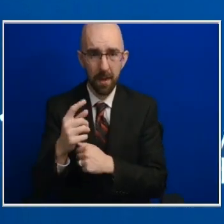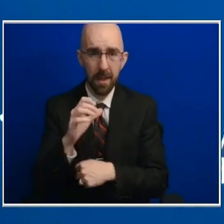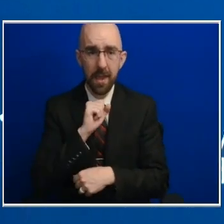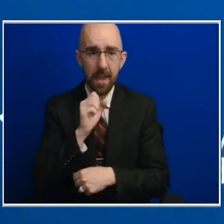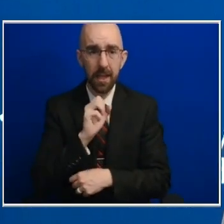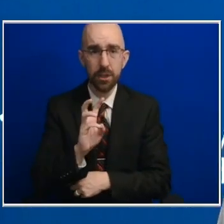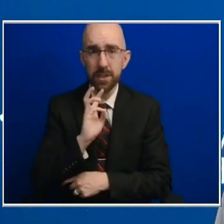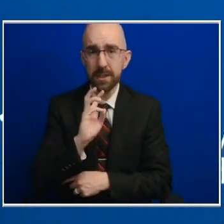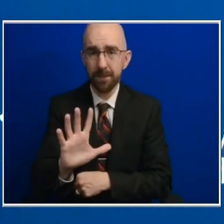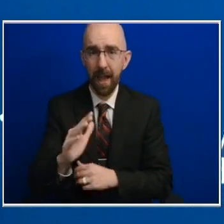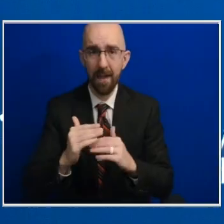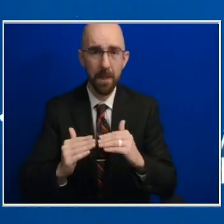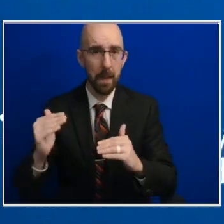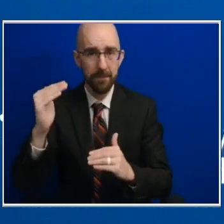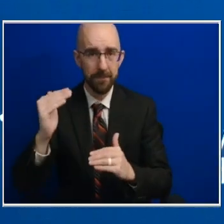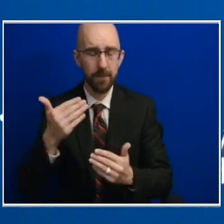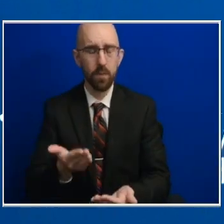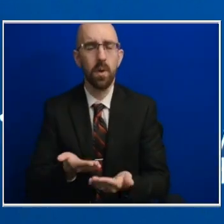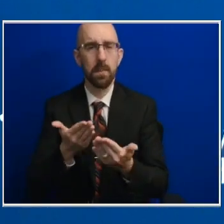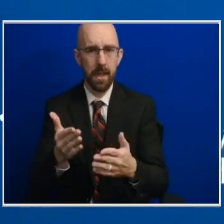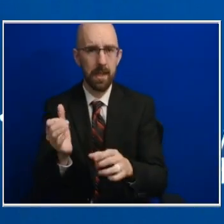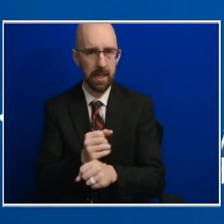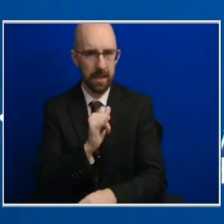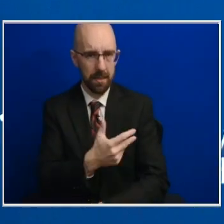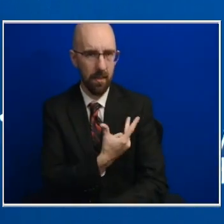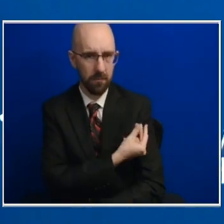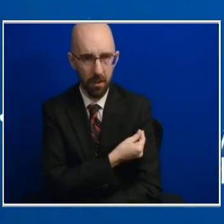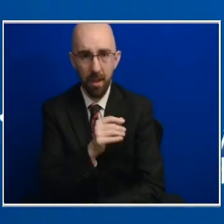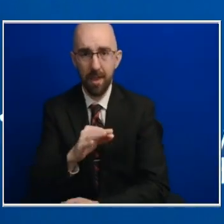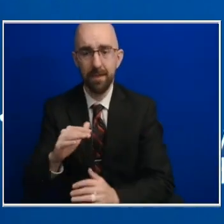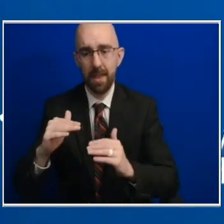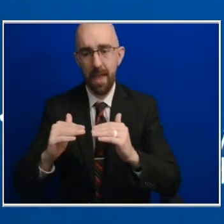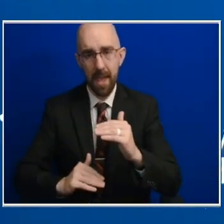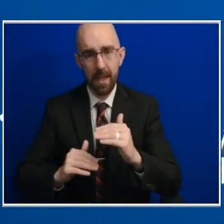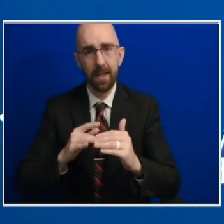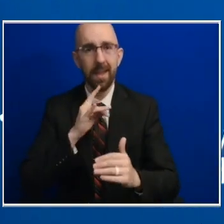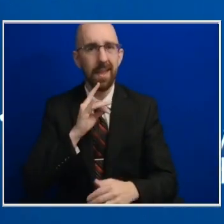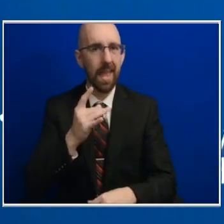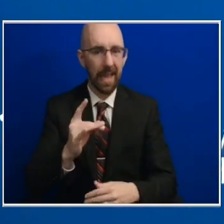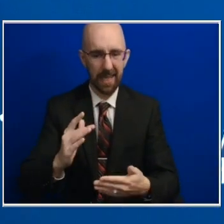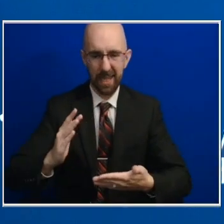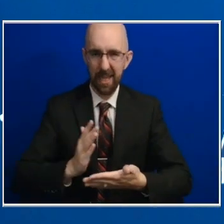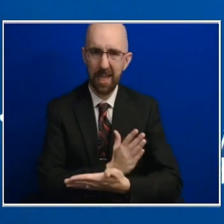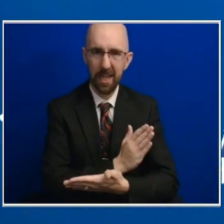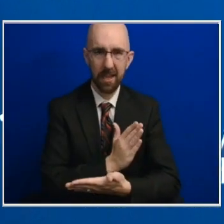is recommended to get. If you are younger than that, down to 18 years old, if you have other